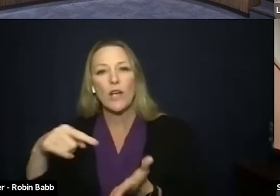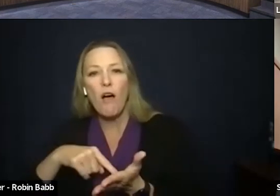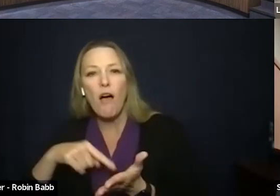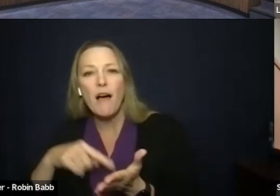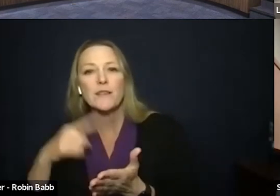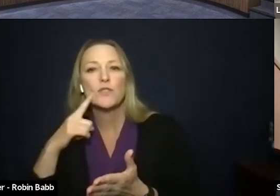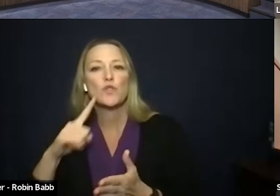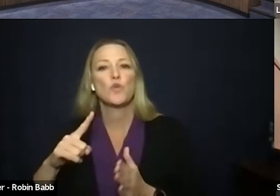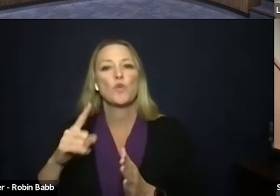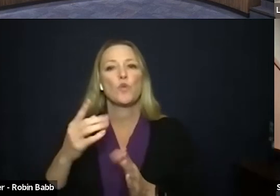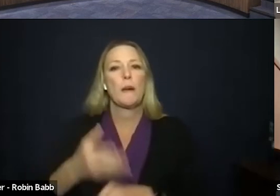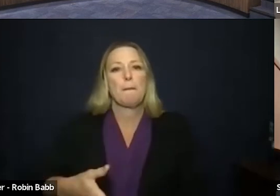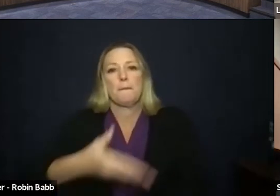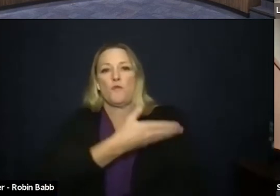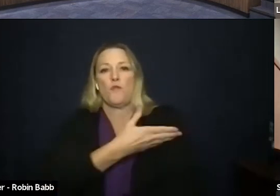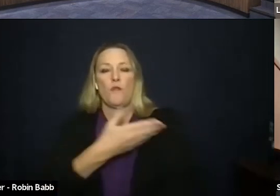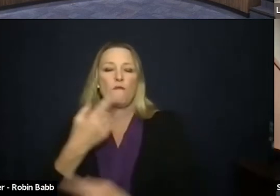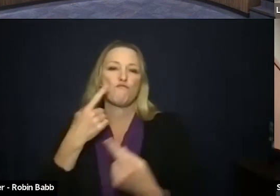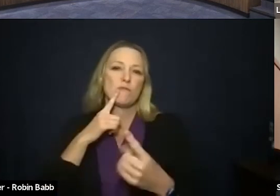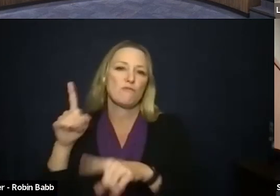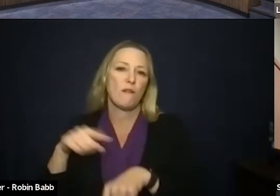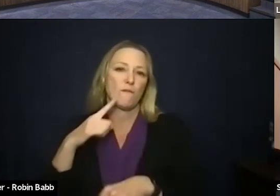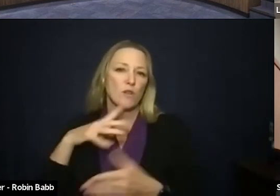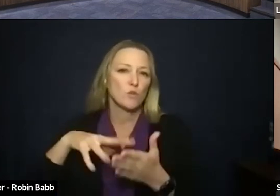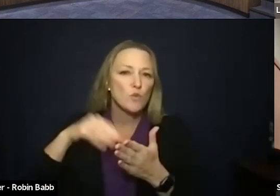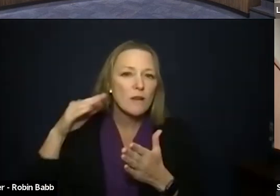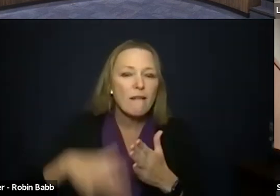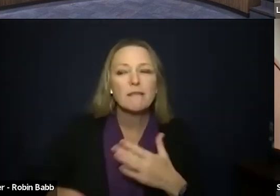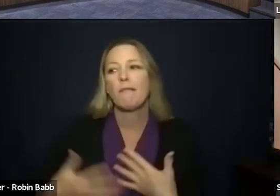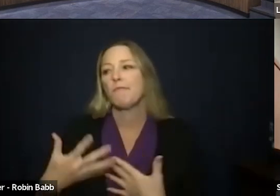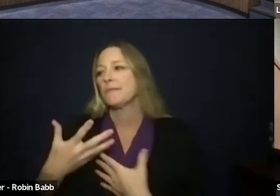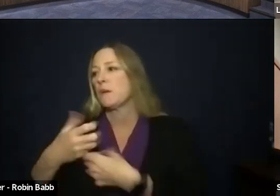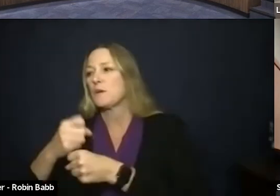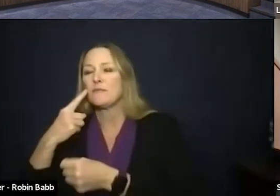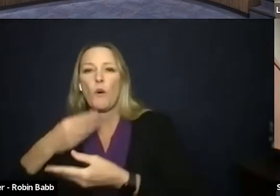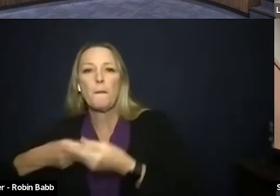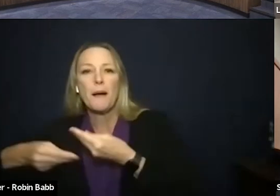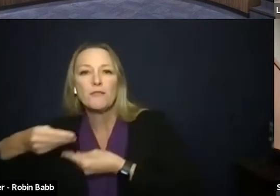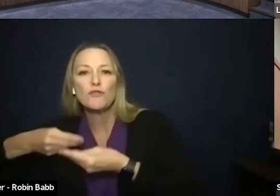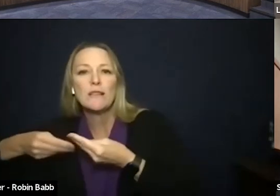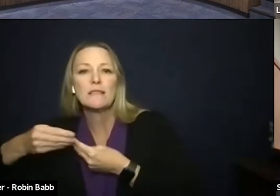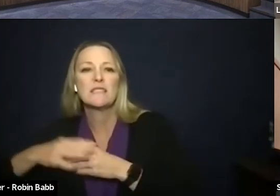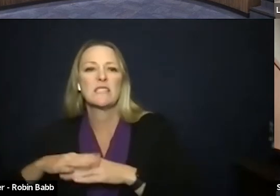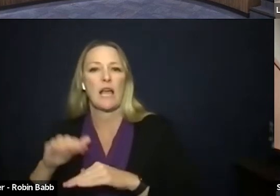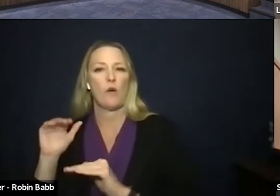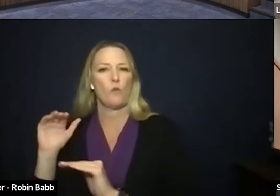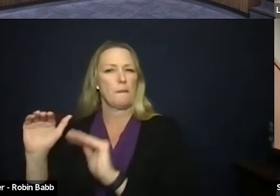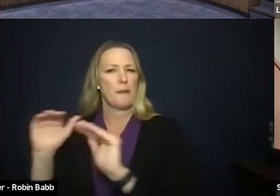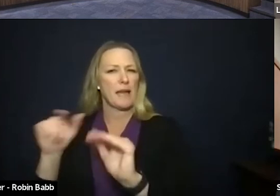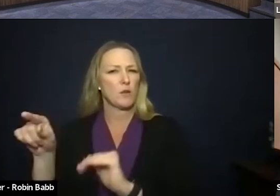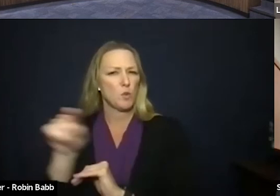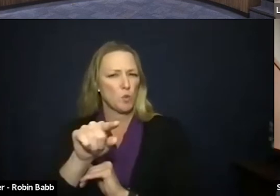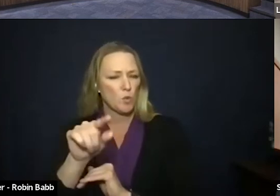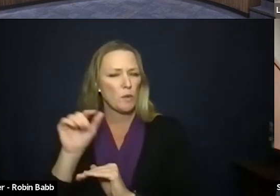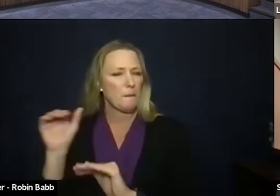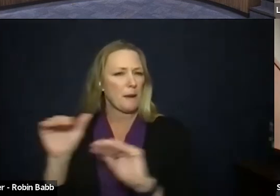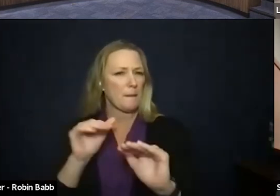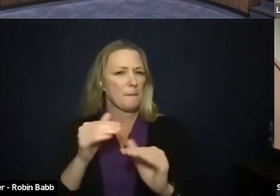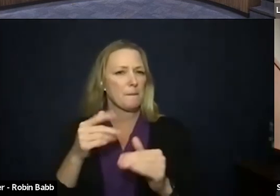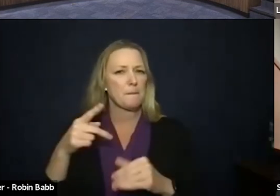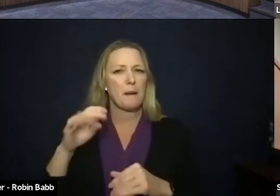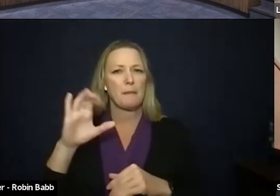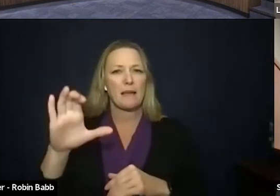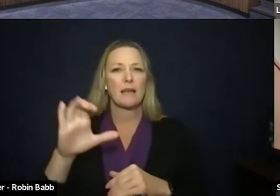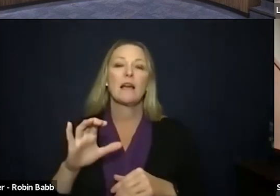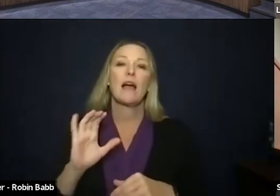outcomes um executive summaries of their of their budgets uh as a reminder for you and for the public uh principal amaral is